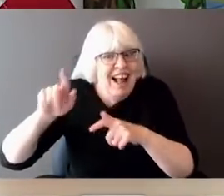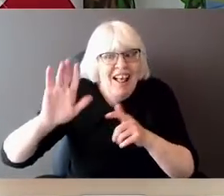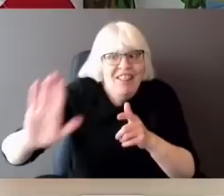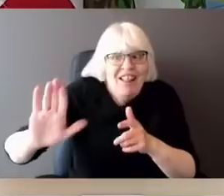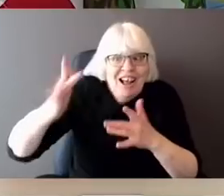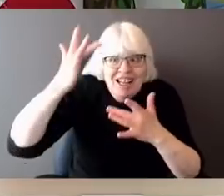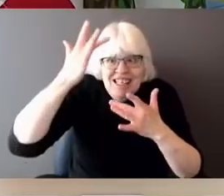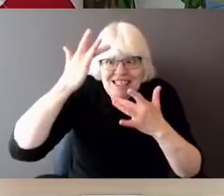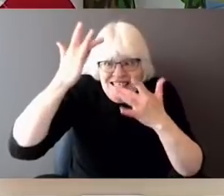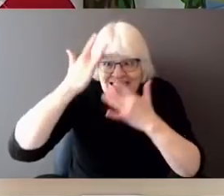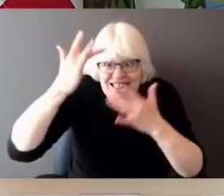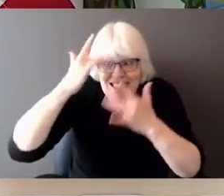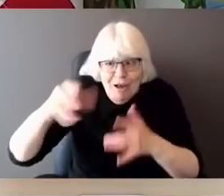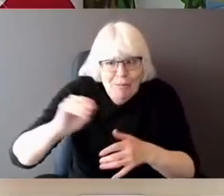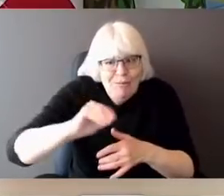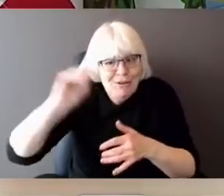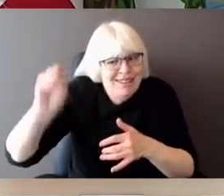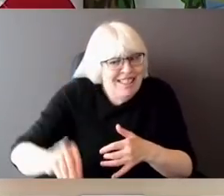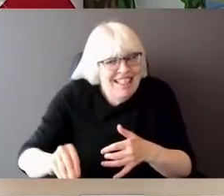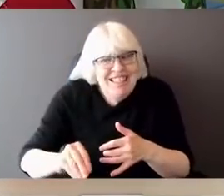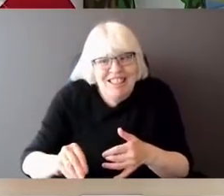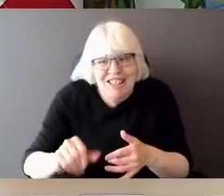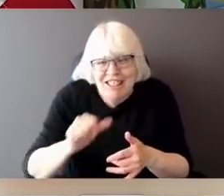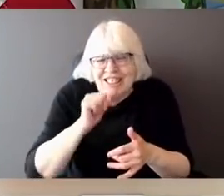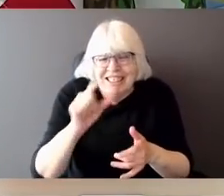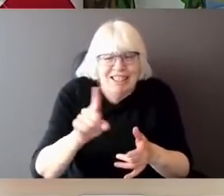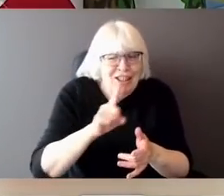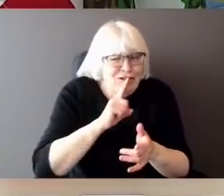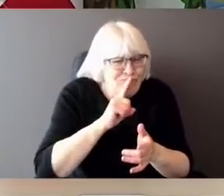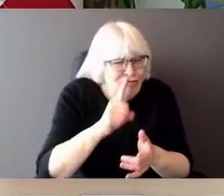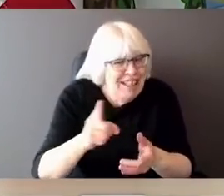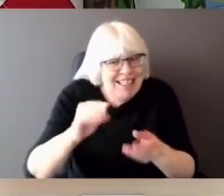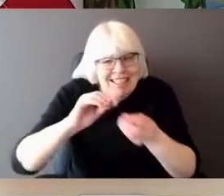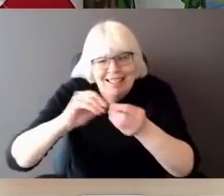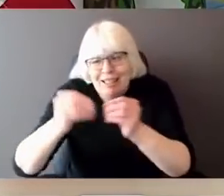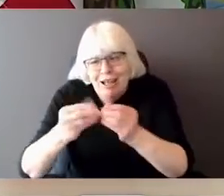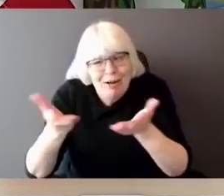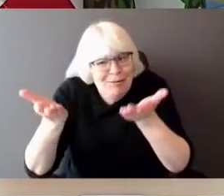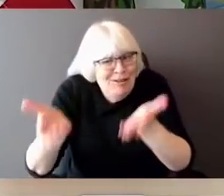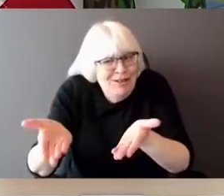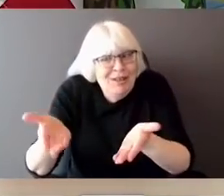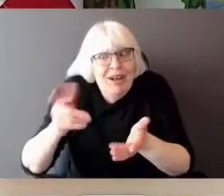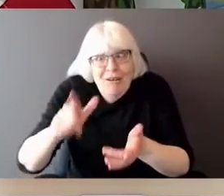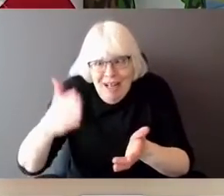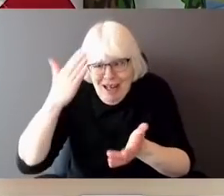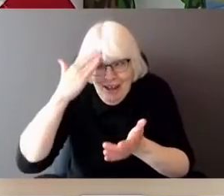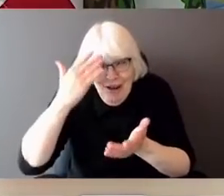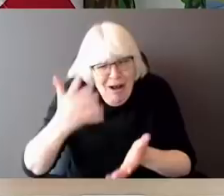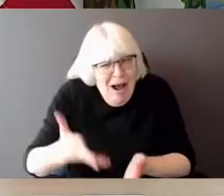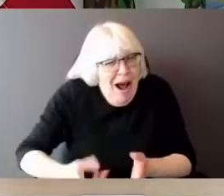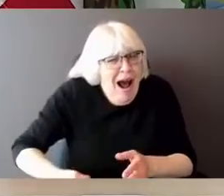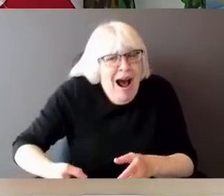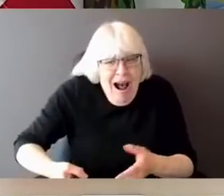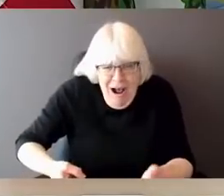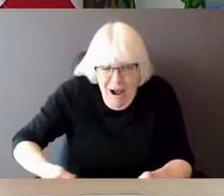they knew didn't indicate the true prevalence in the community, whereas we had a better sense of that here. So